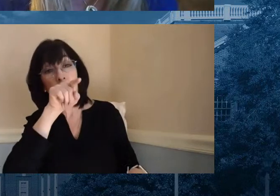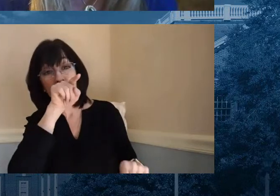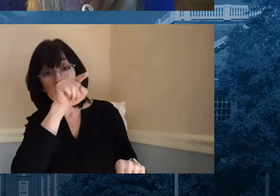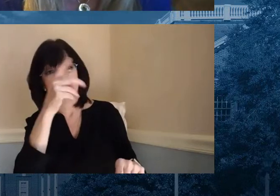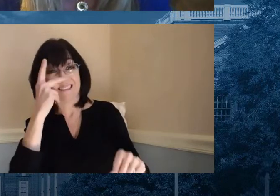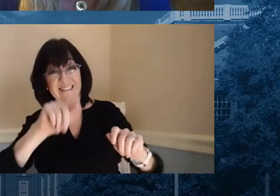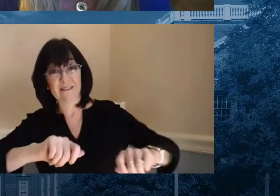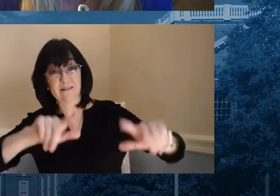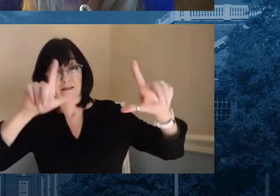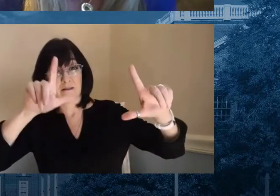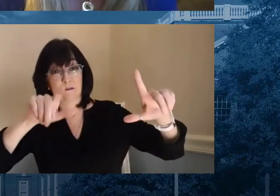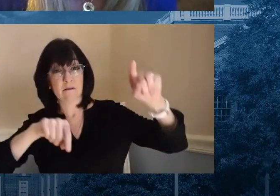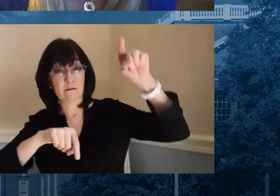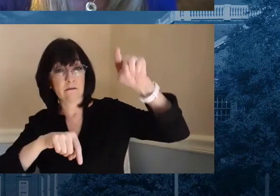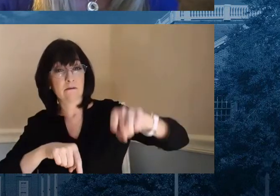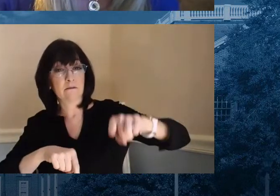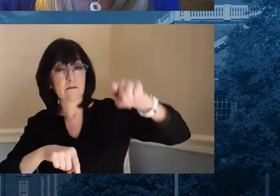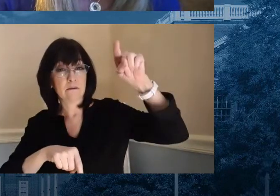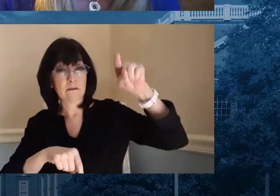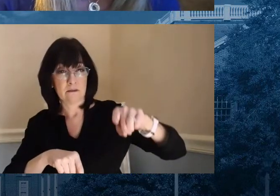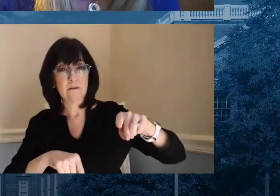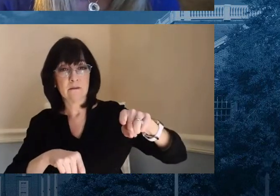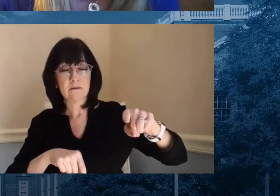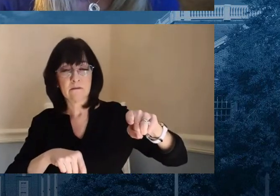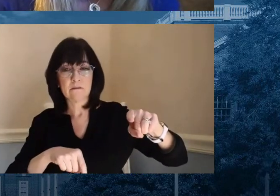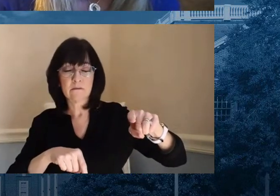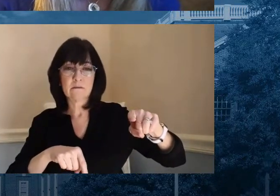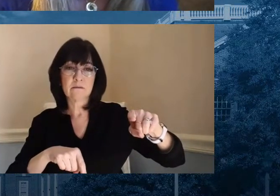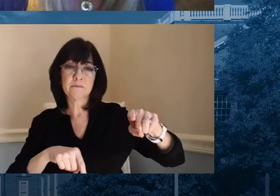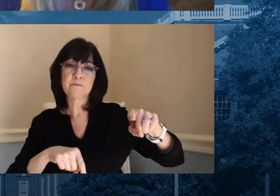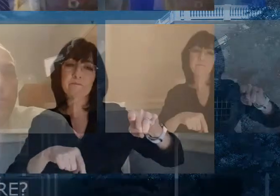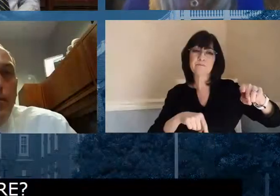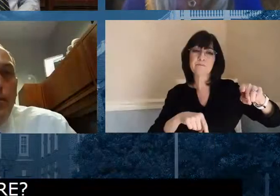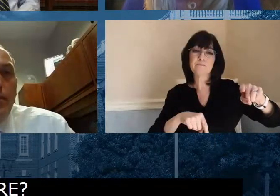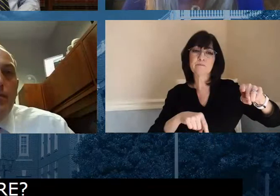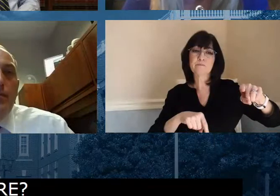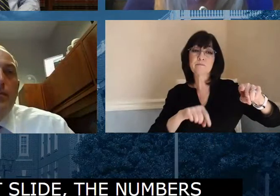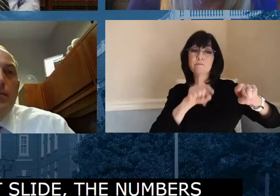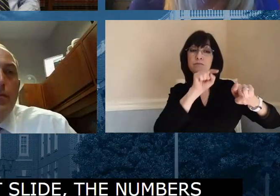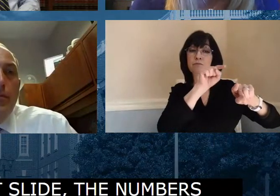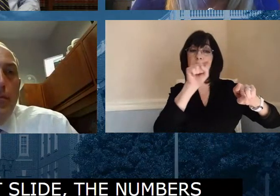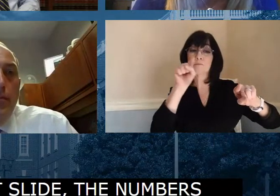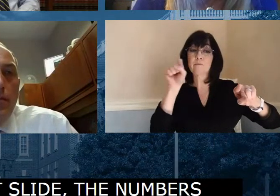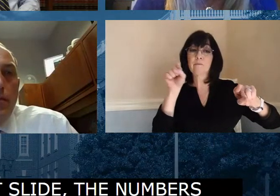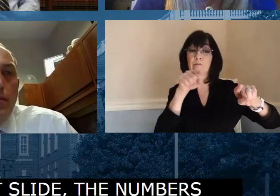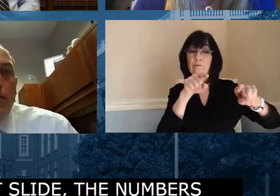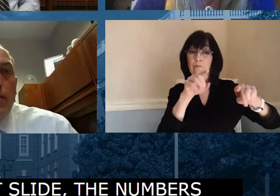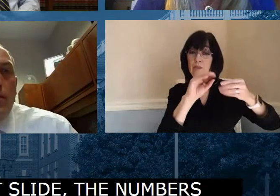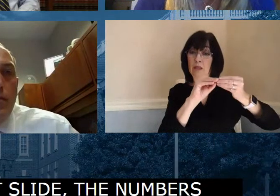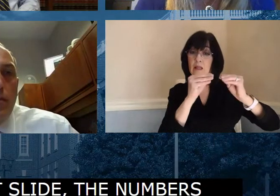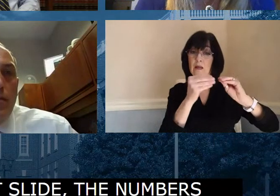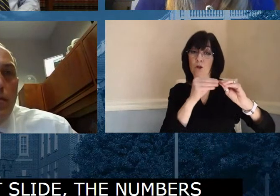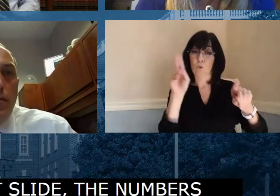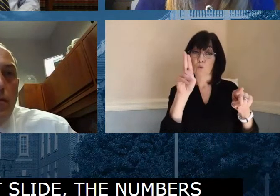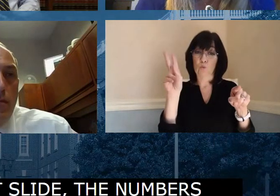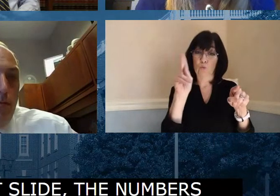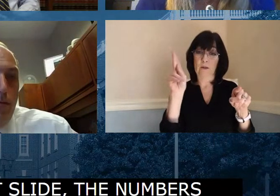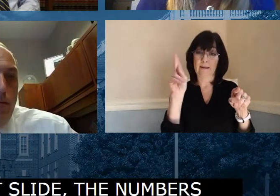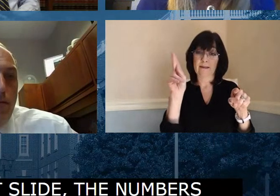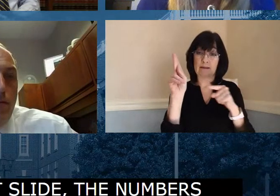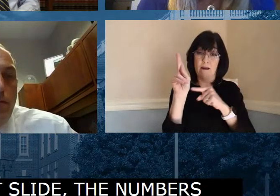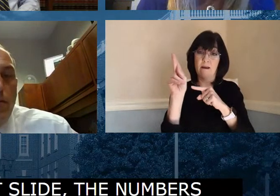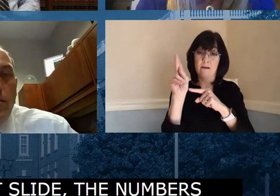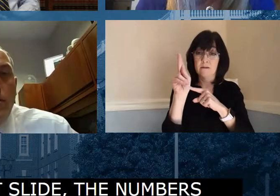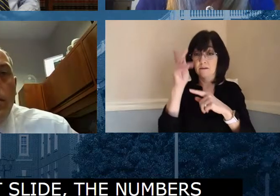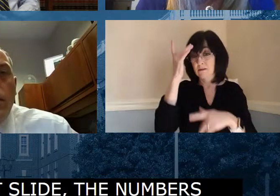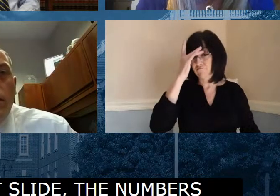that slide. And yeah, there we go. So by the numbers, the UK variant is the one that we have